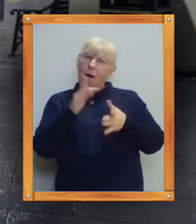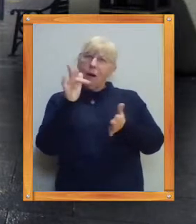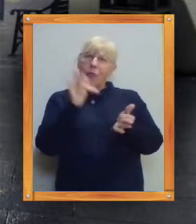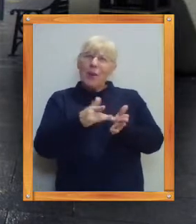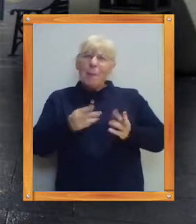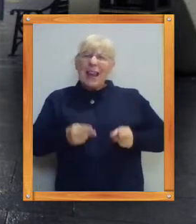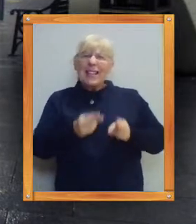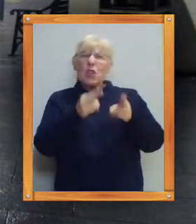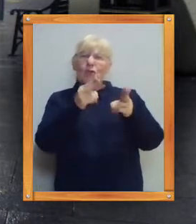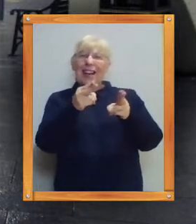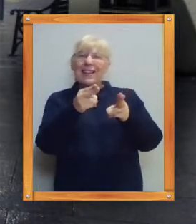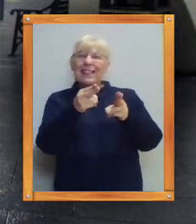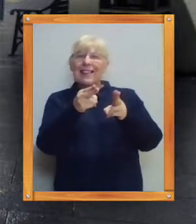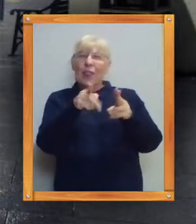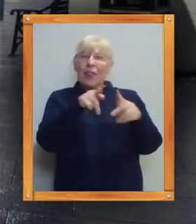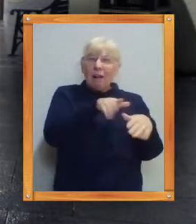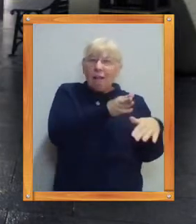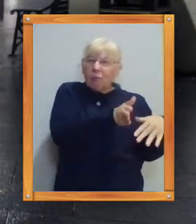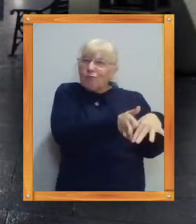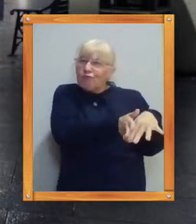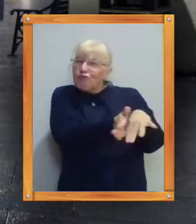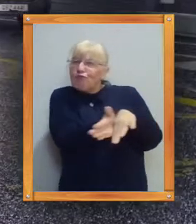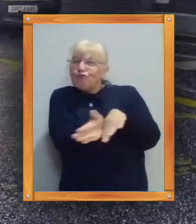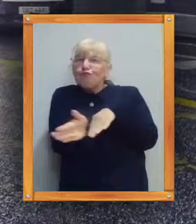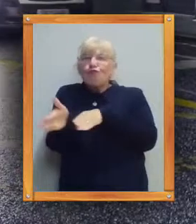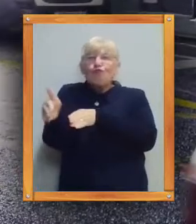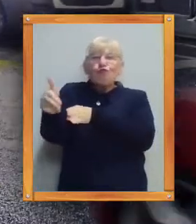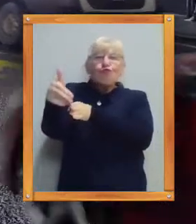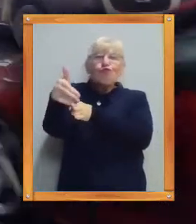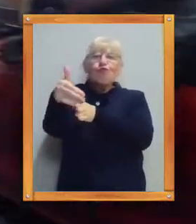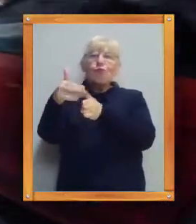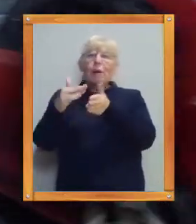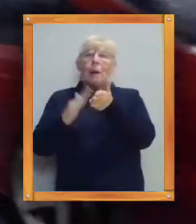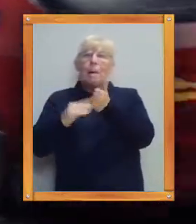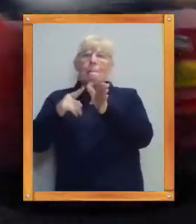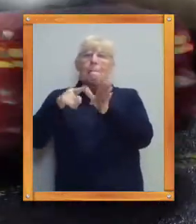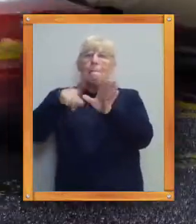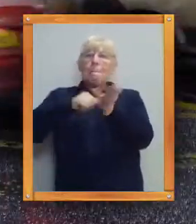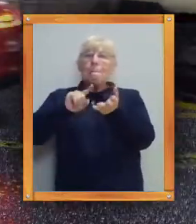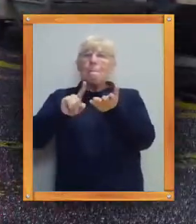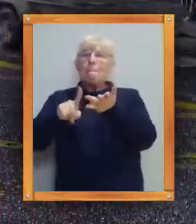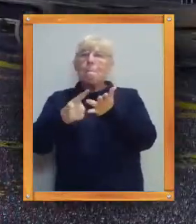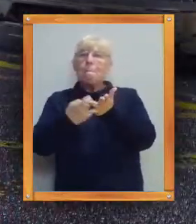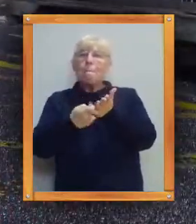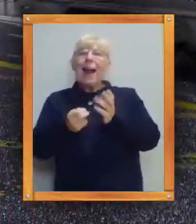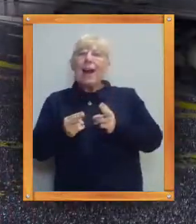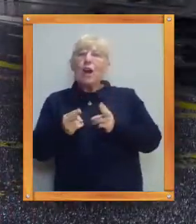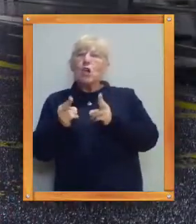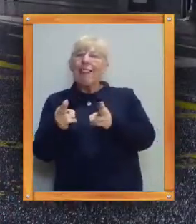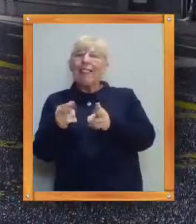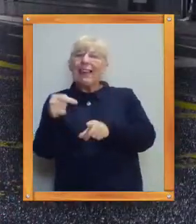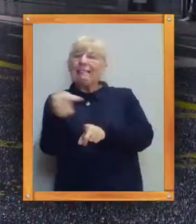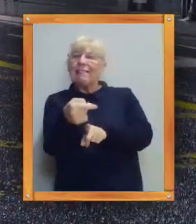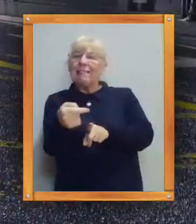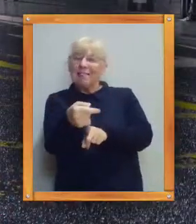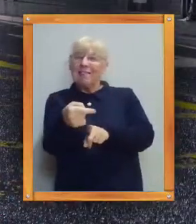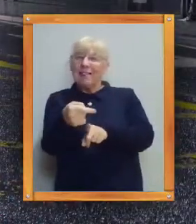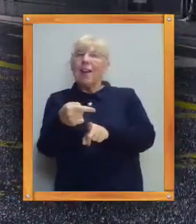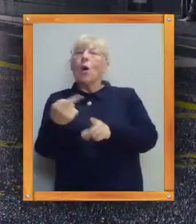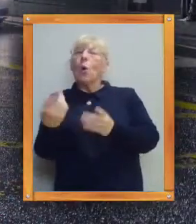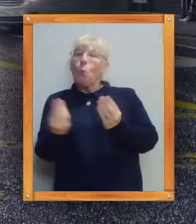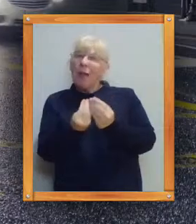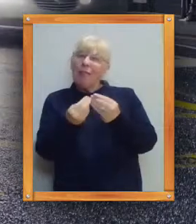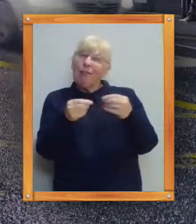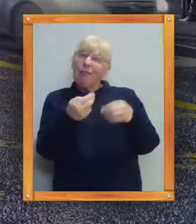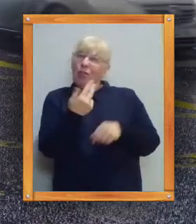will come together in a very small group tonight, just me and Santa and the Mayor, to switch on the lights and that a little bit later on. But listen,